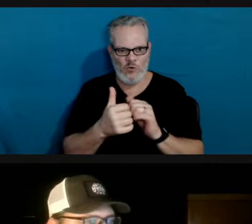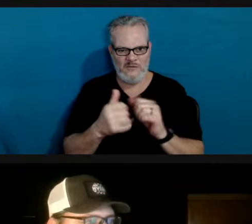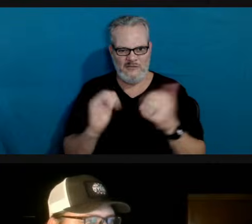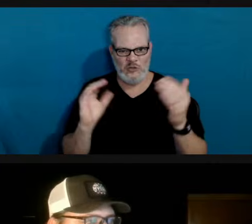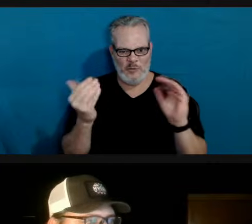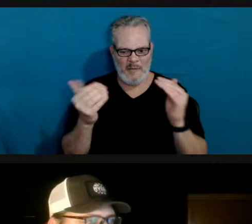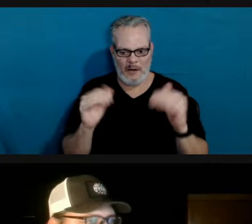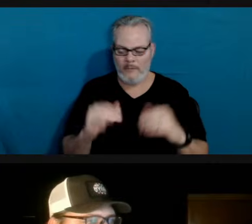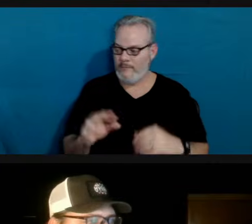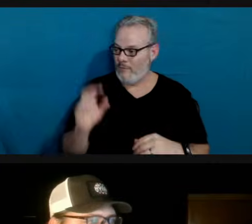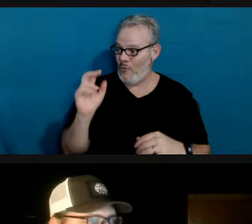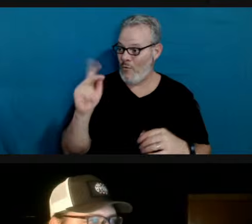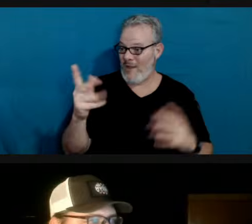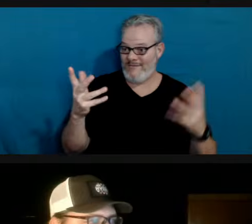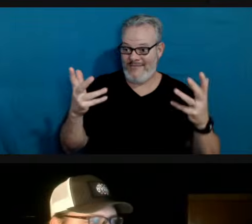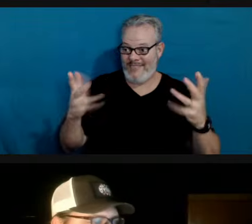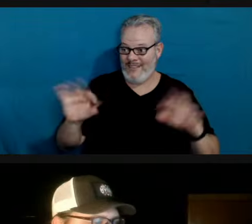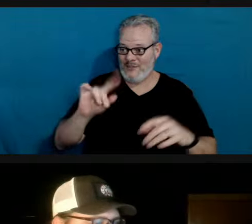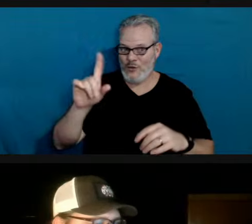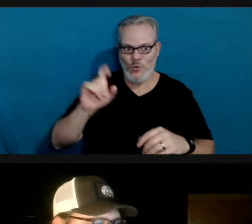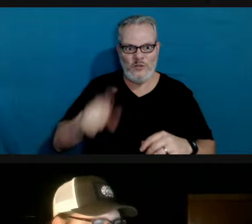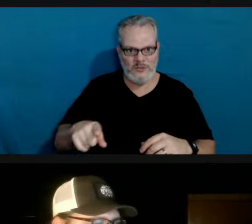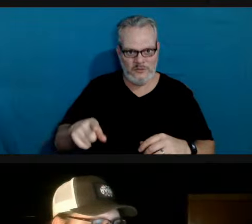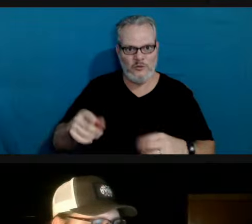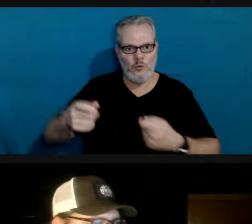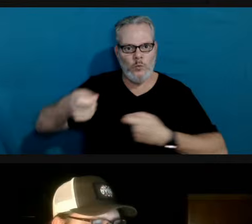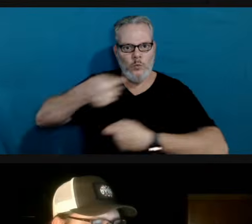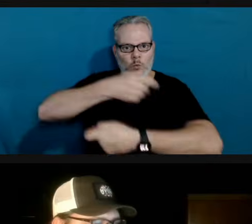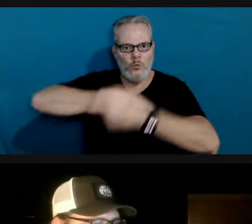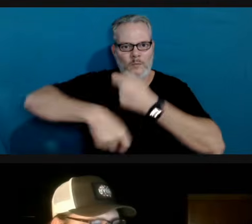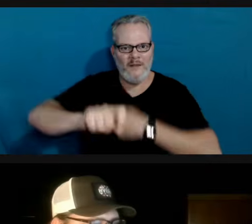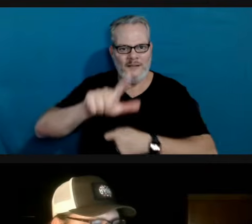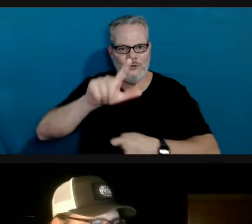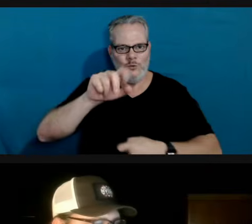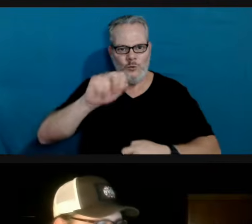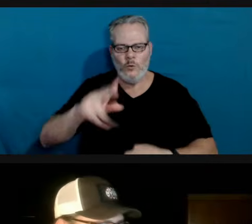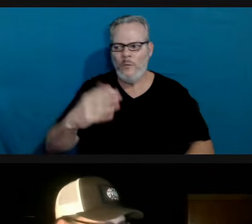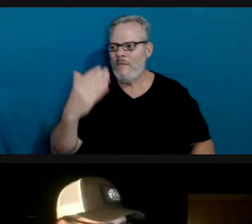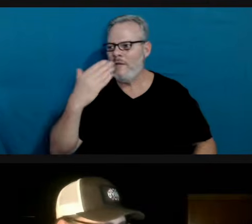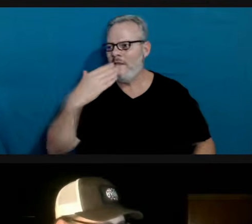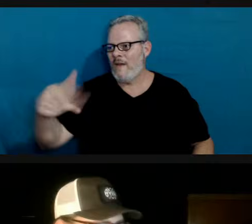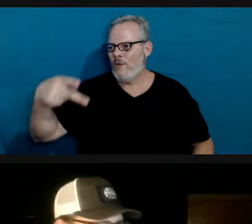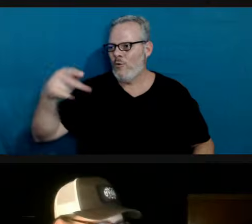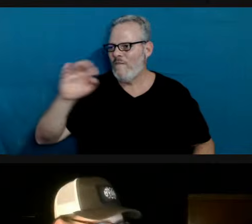question, and we will get Lou in here and see what he's got for us. All right. Thank you, Phil.